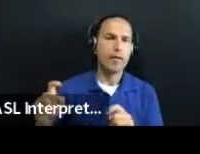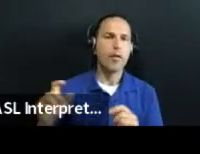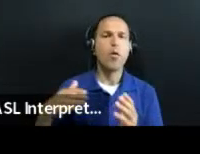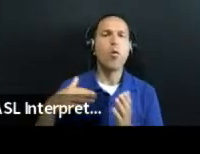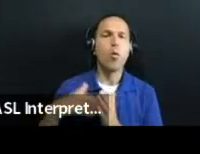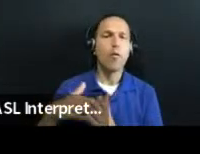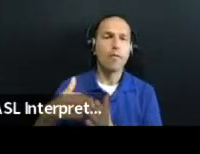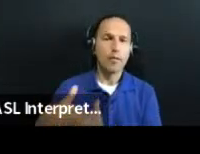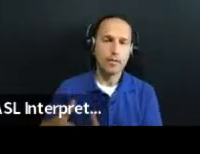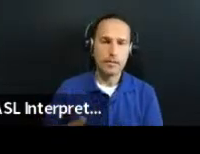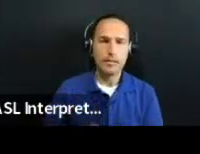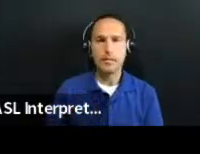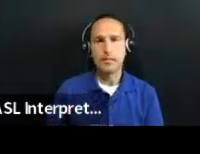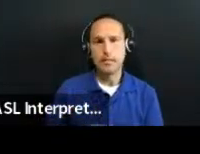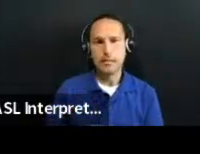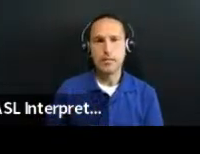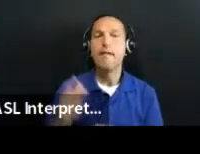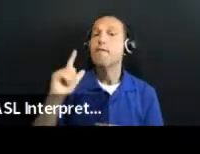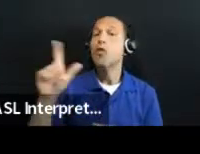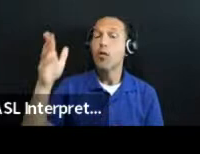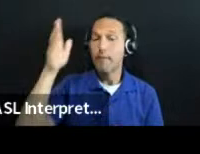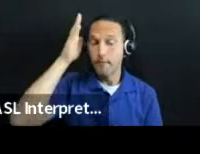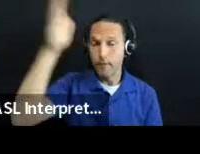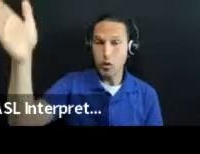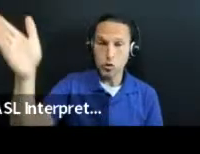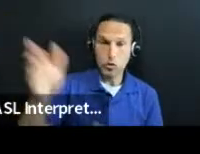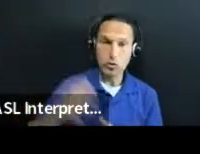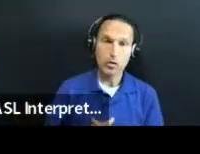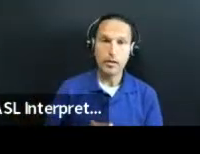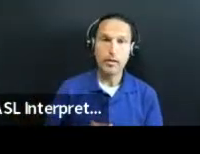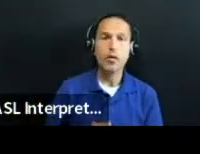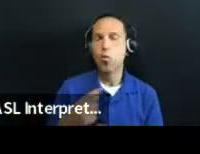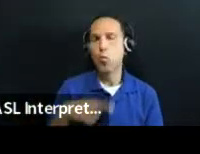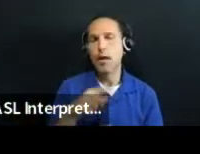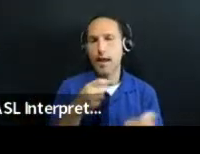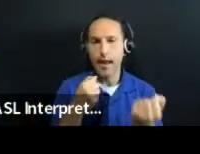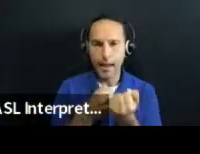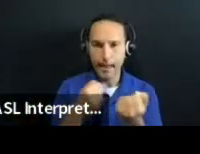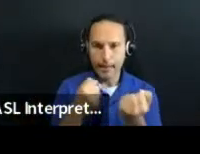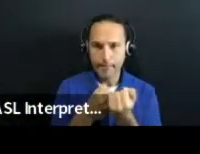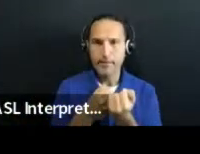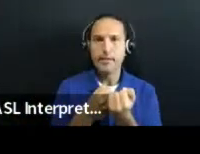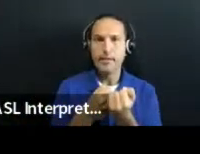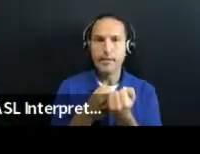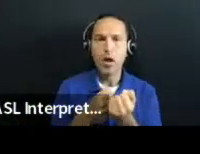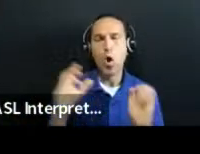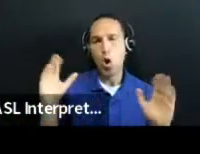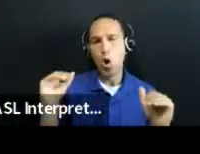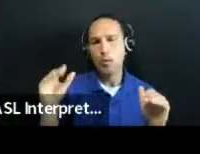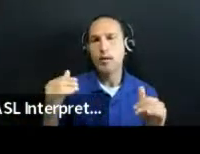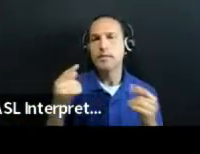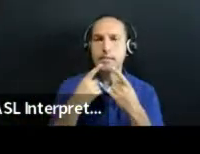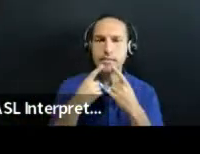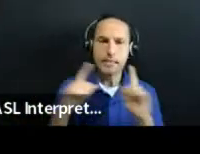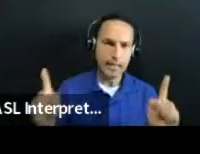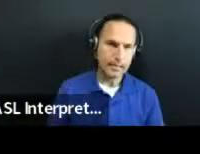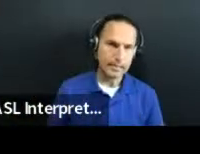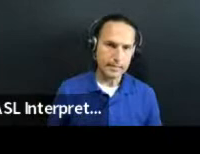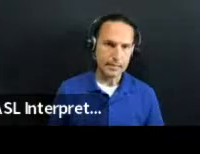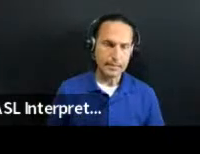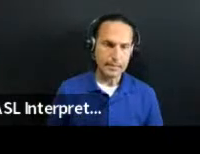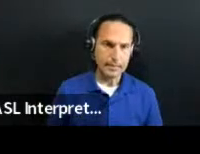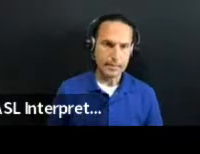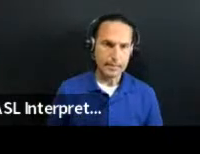often. So hopefully in the future we've been advocating, and hopefully we will have some success with that.